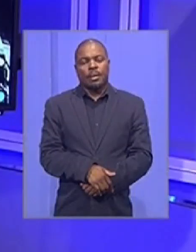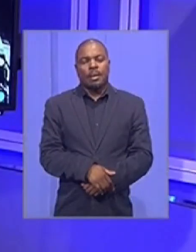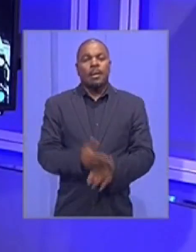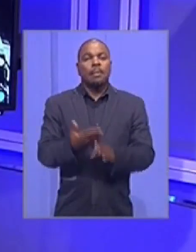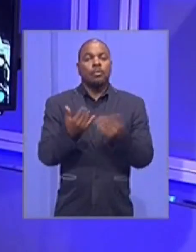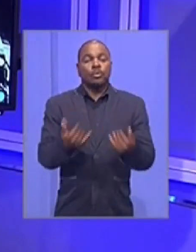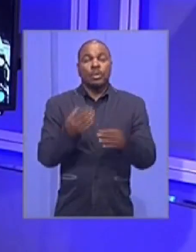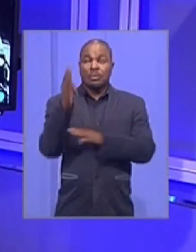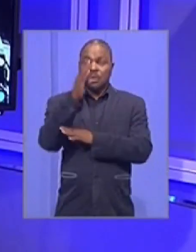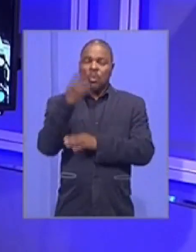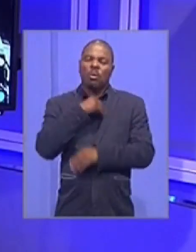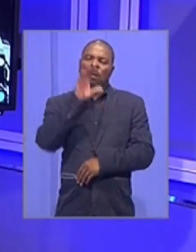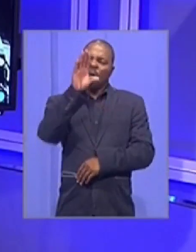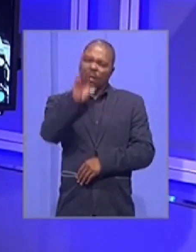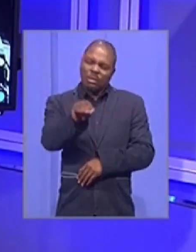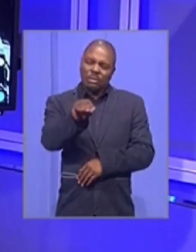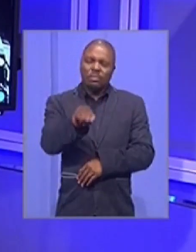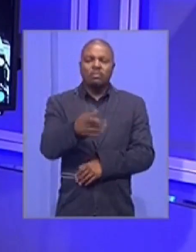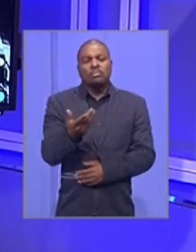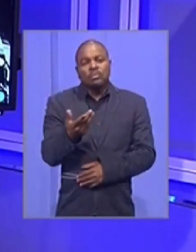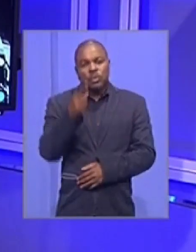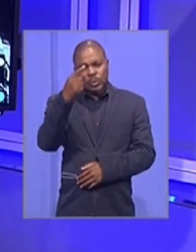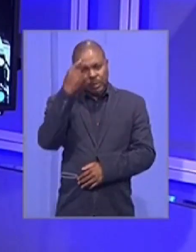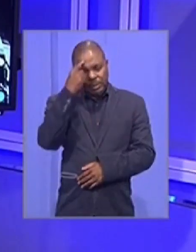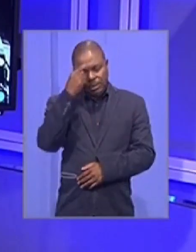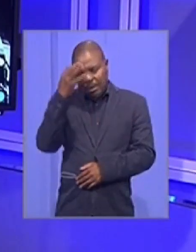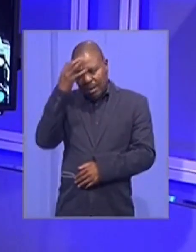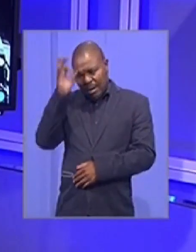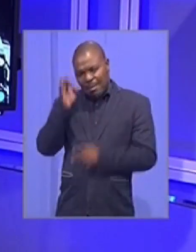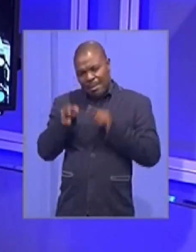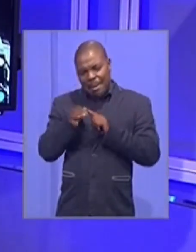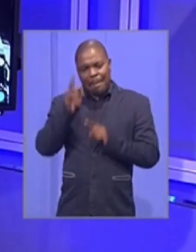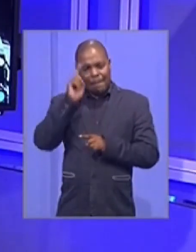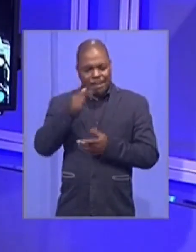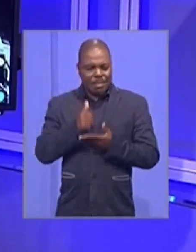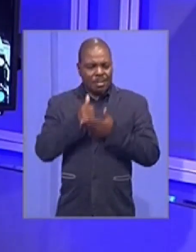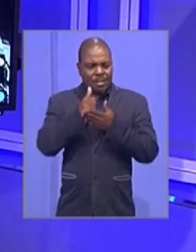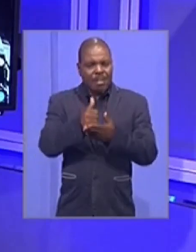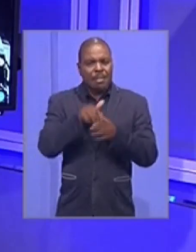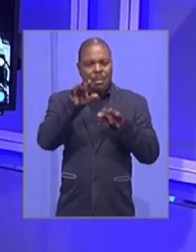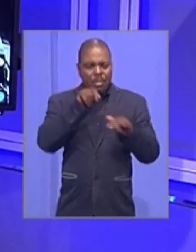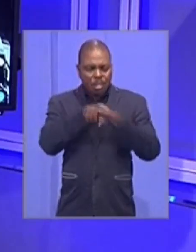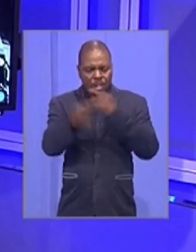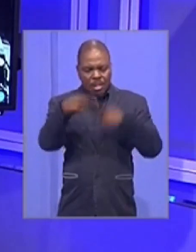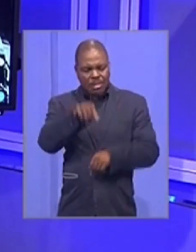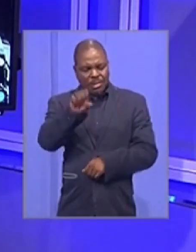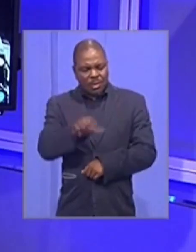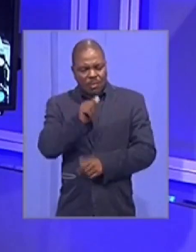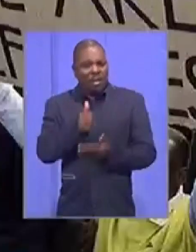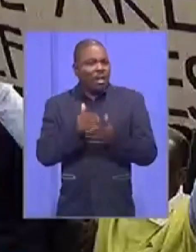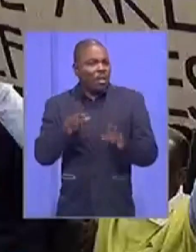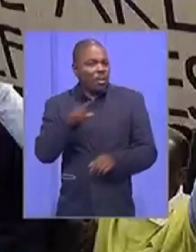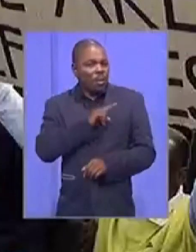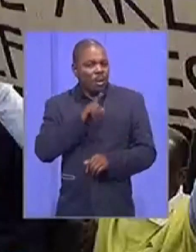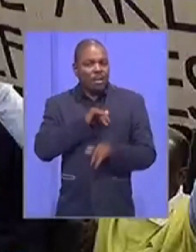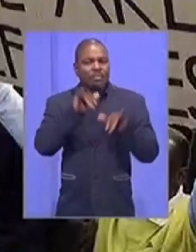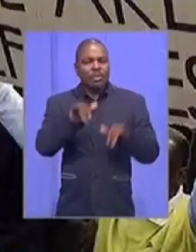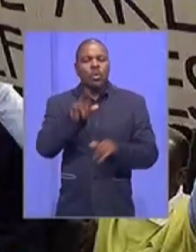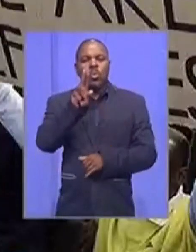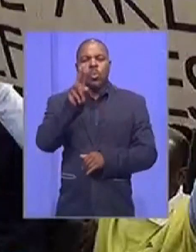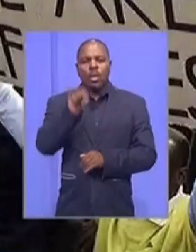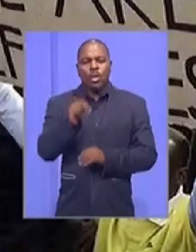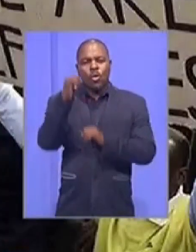Moepejana go kopile maikutlo a hao hore ebe ke bohato bofe bo mmuso o lokelang ho bonka o rarolla bothata ba baphaphathehi bana ba balehetseng dikantorong tsa